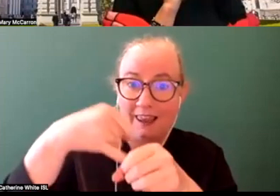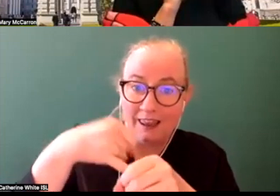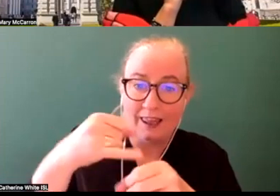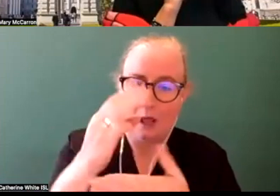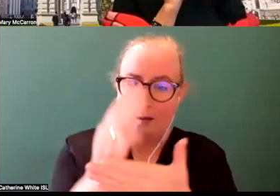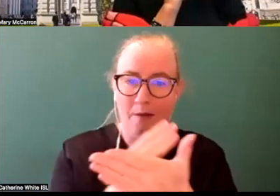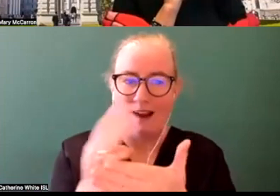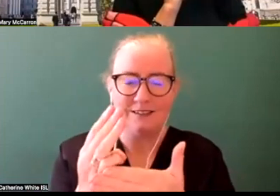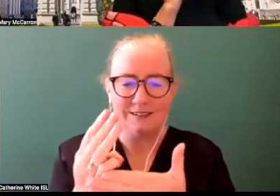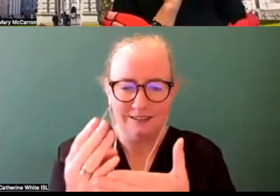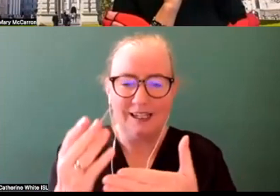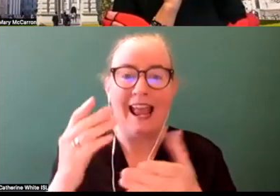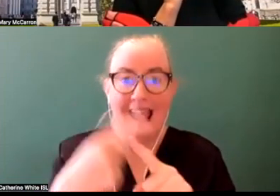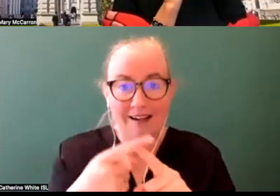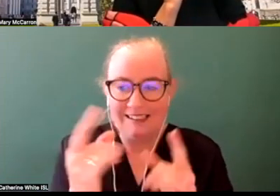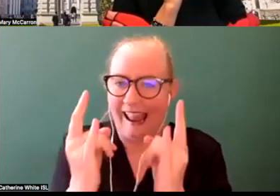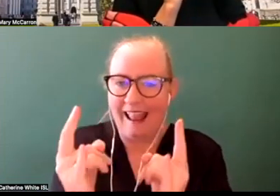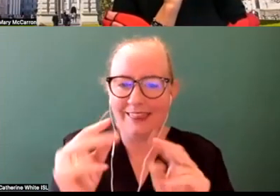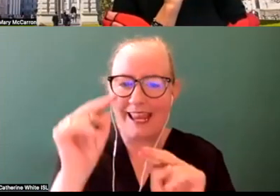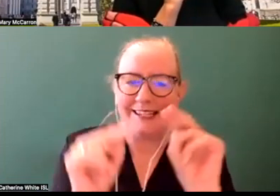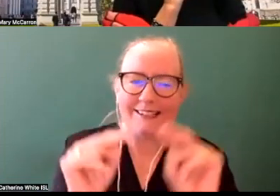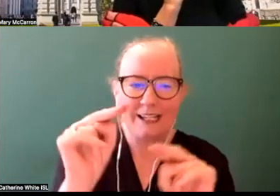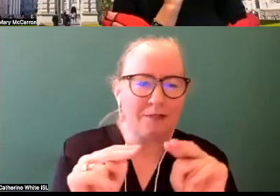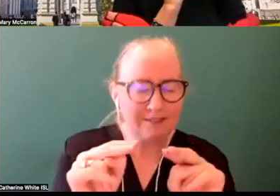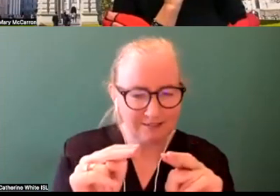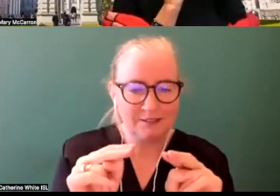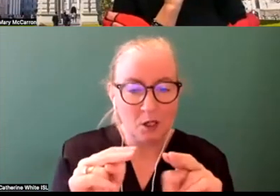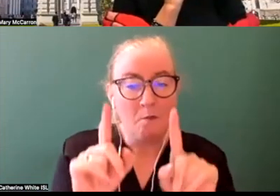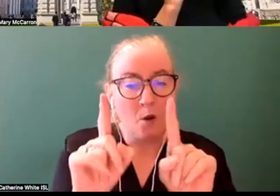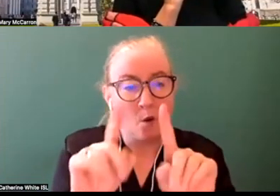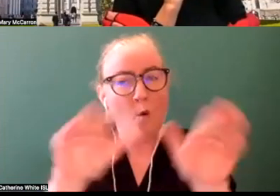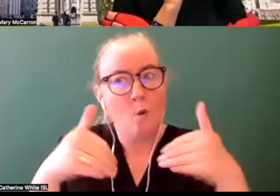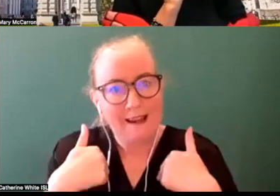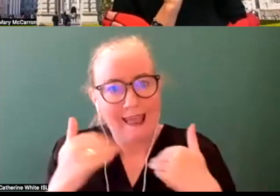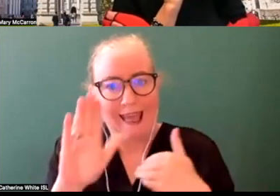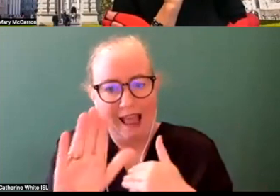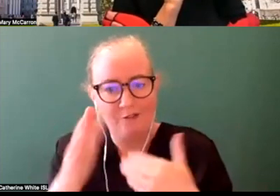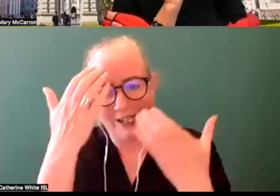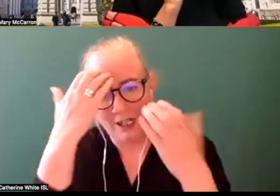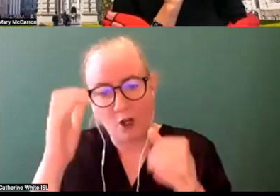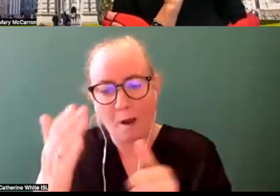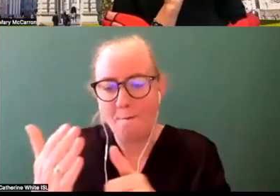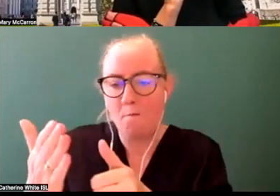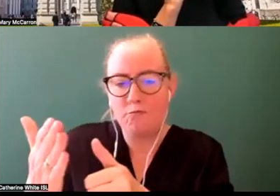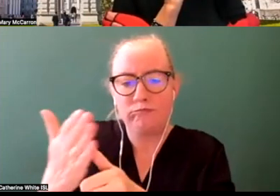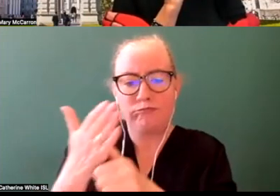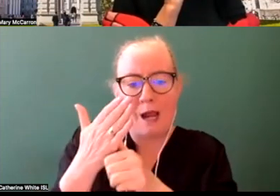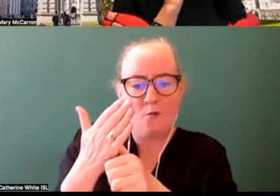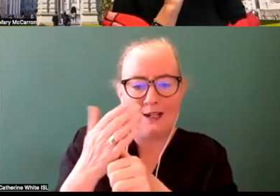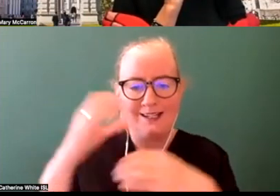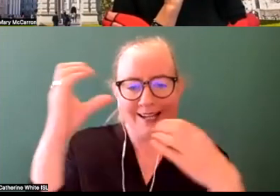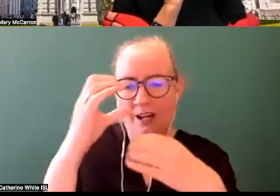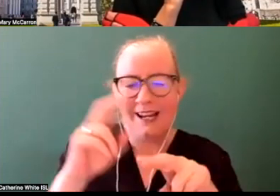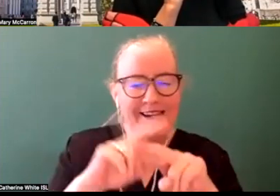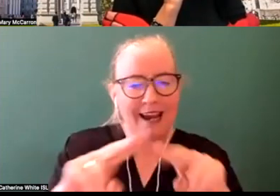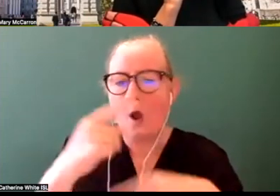full health assessments and that with our students. But I think that we have to acknowledge that primary care isn't always about a health